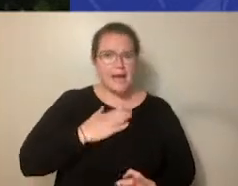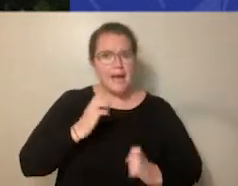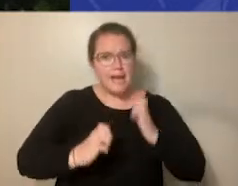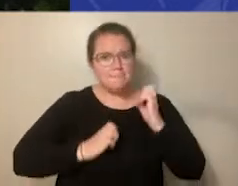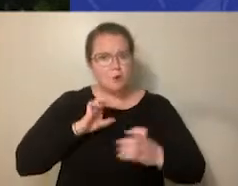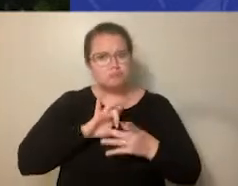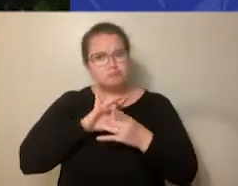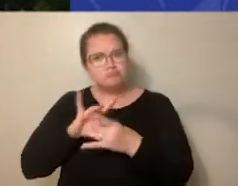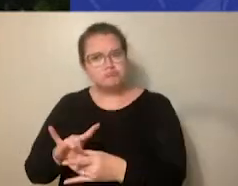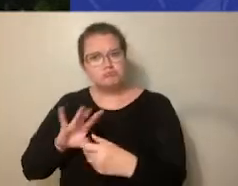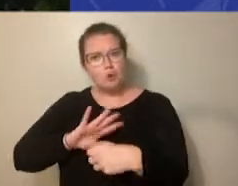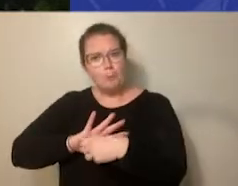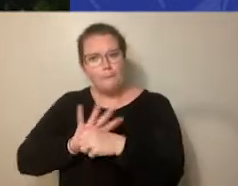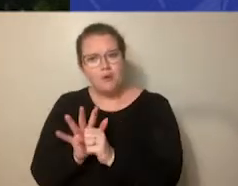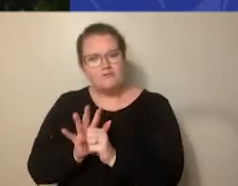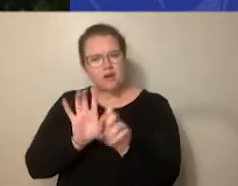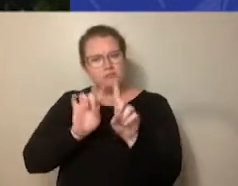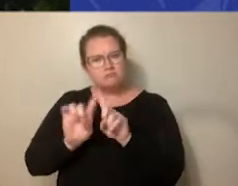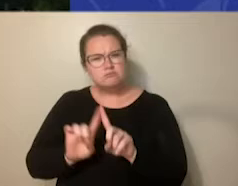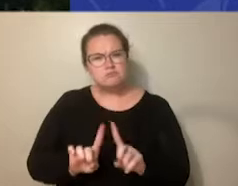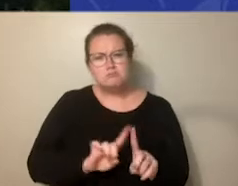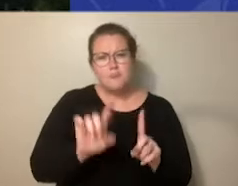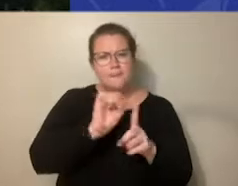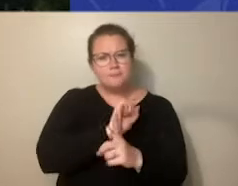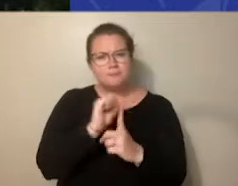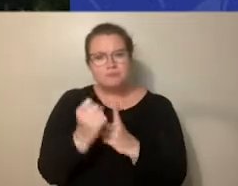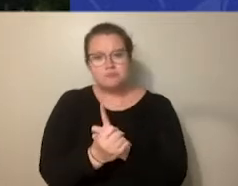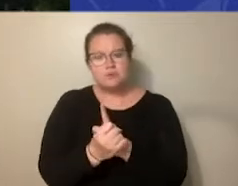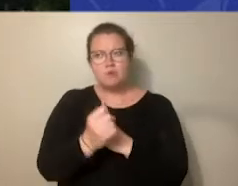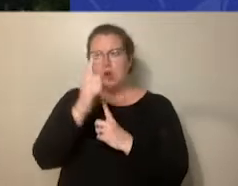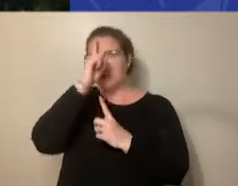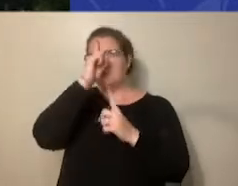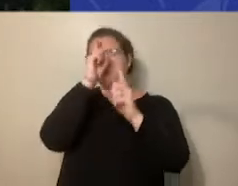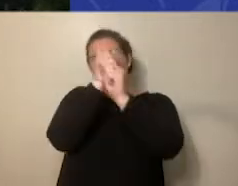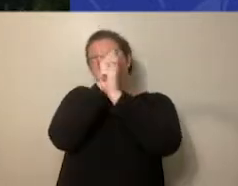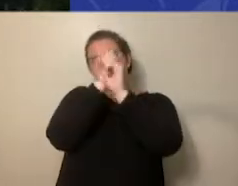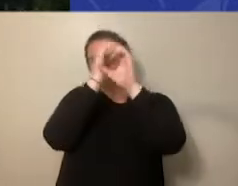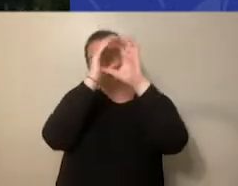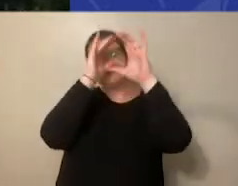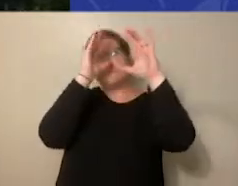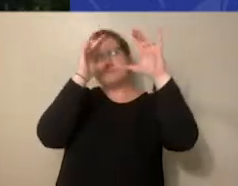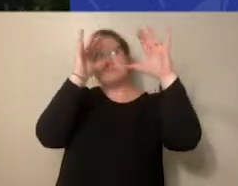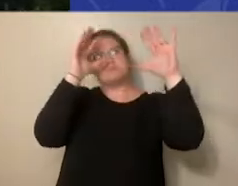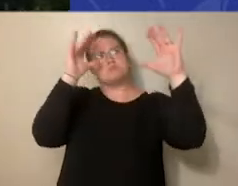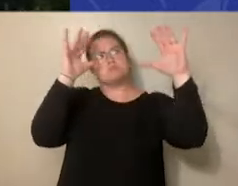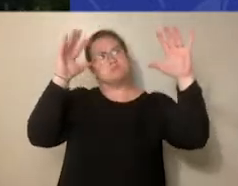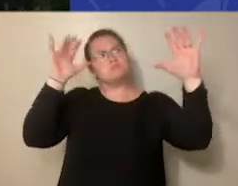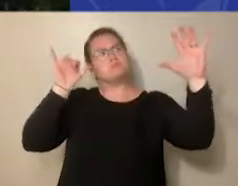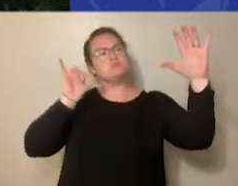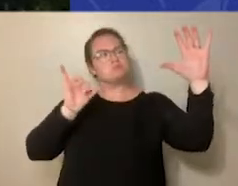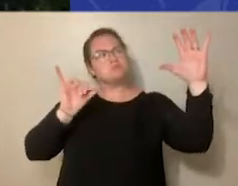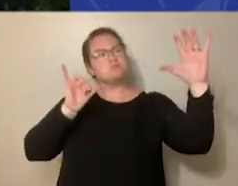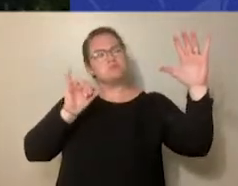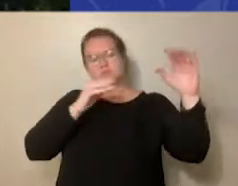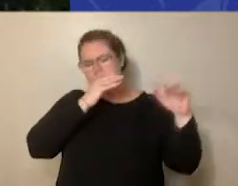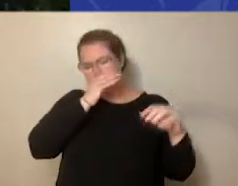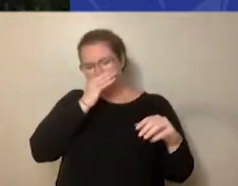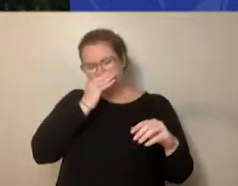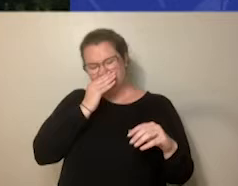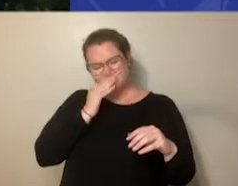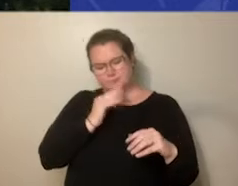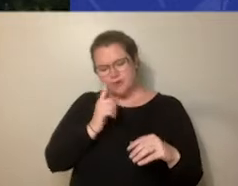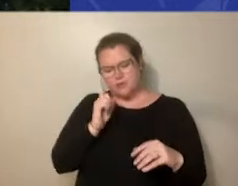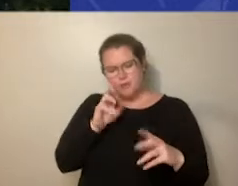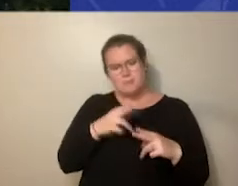COVID-19 and all the different situations. And so this picture began to come of